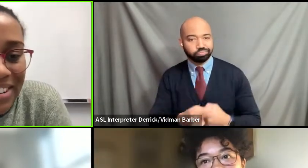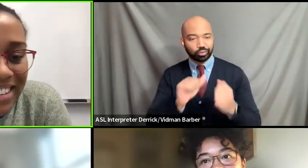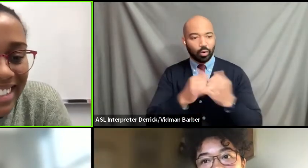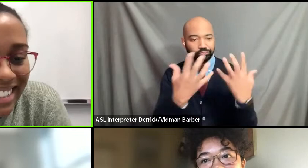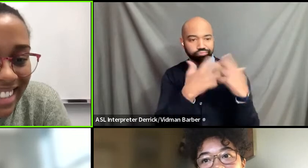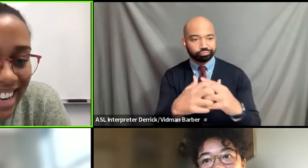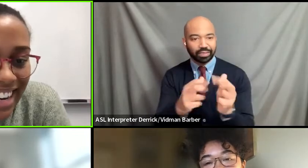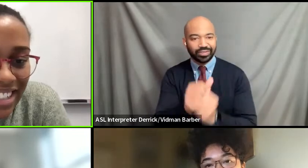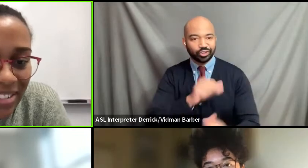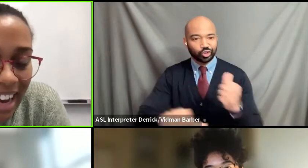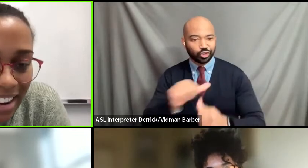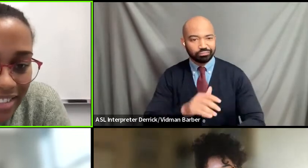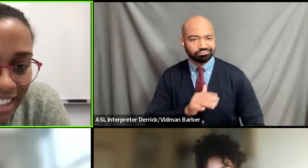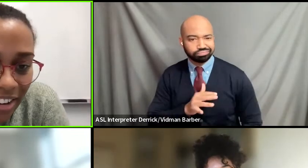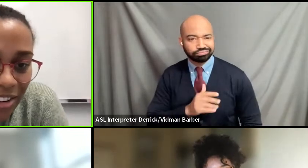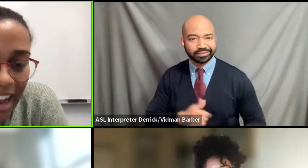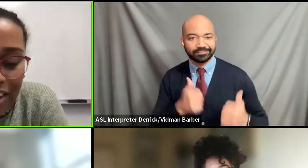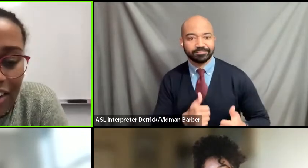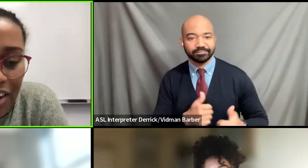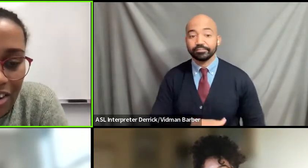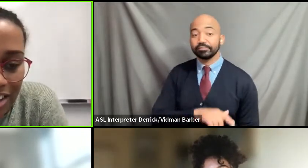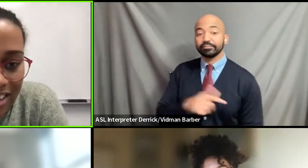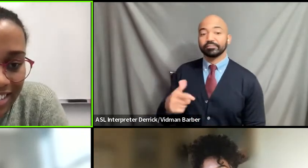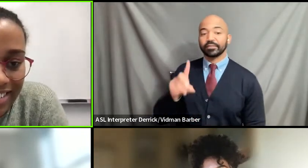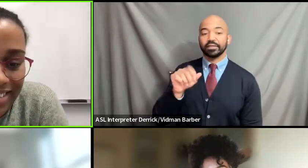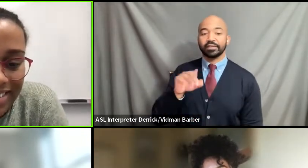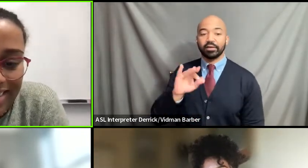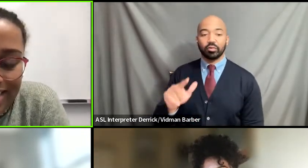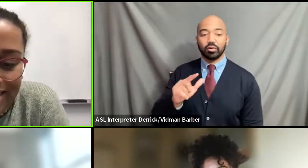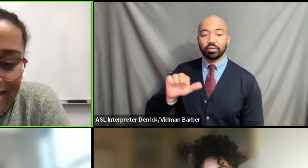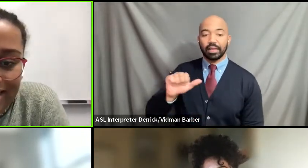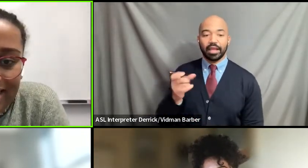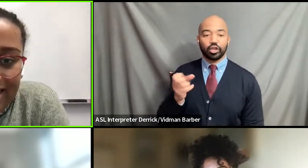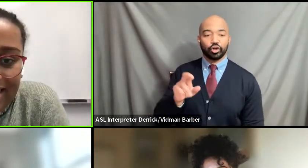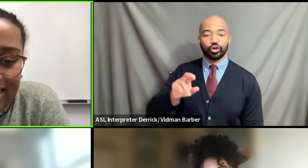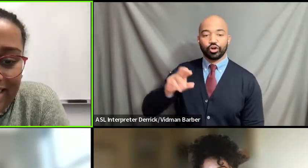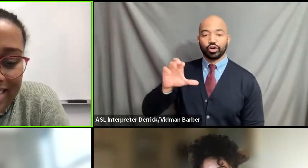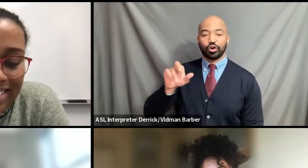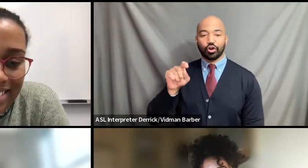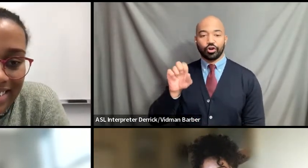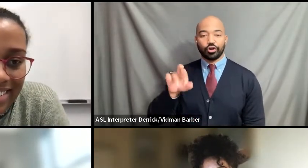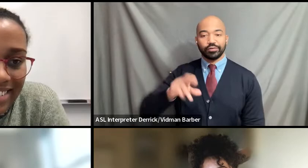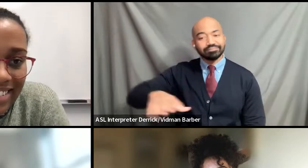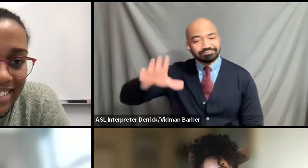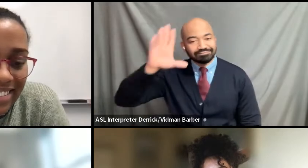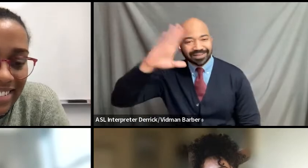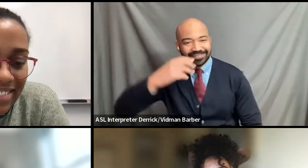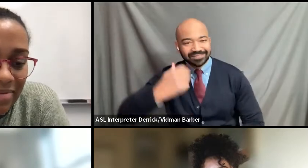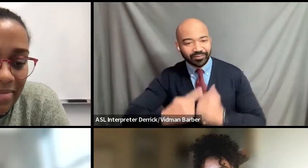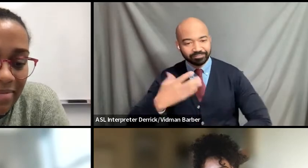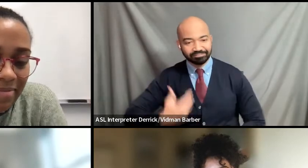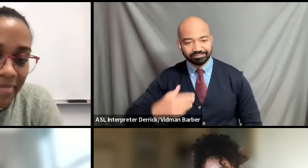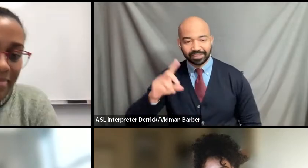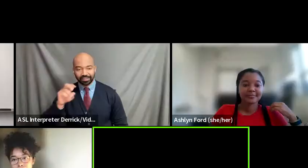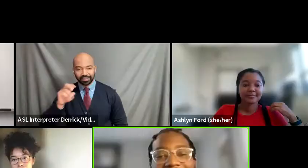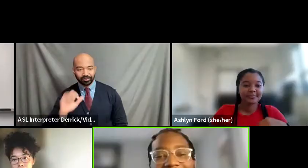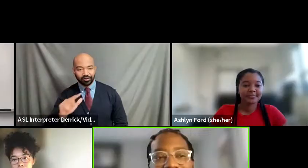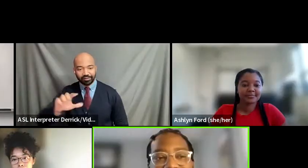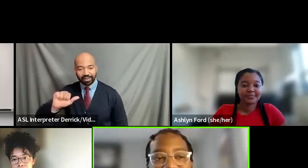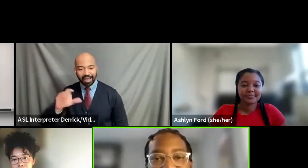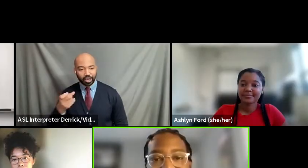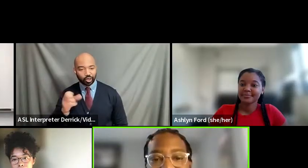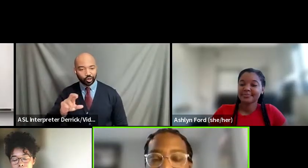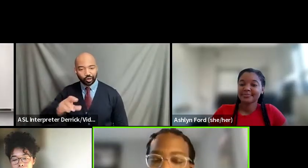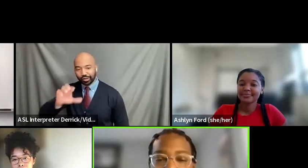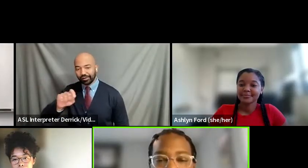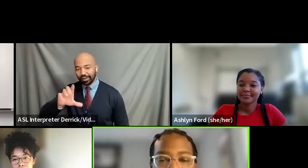Super cool. Next, we have Daryl Acker Carter. Hi, everyone. My name is Daryl Acker Carter,